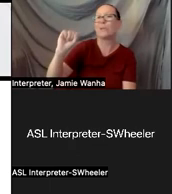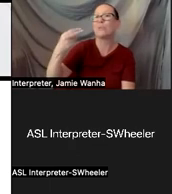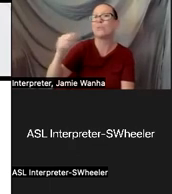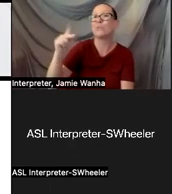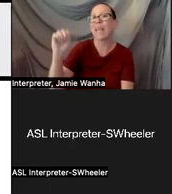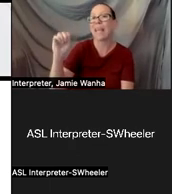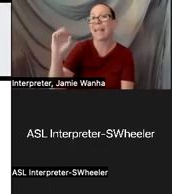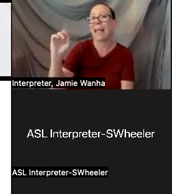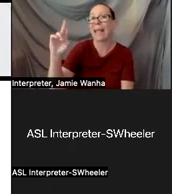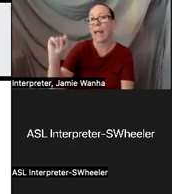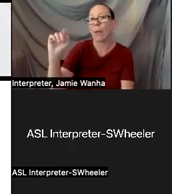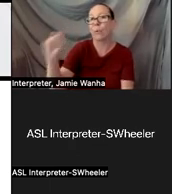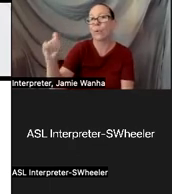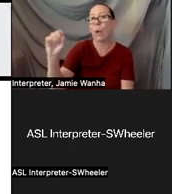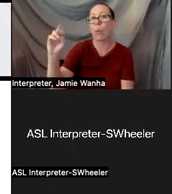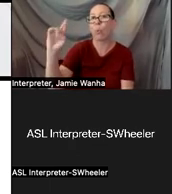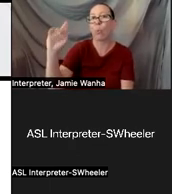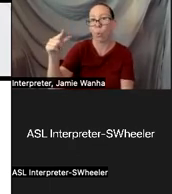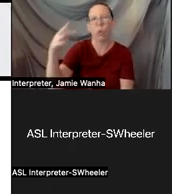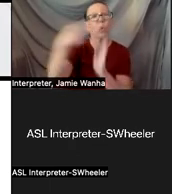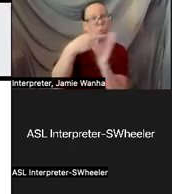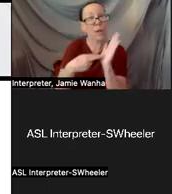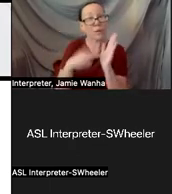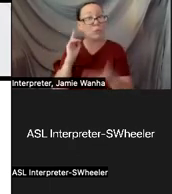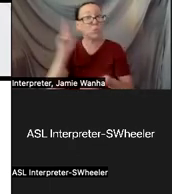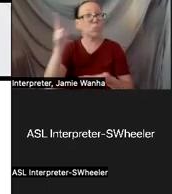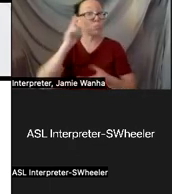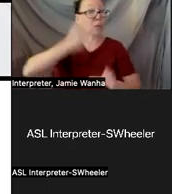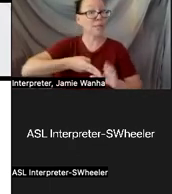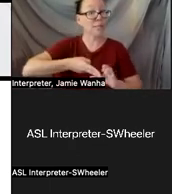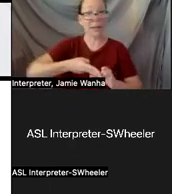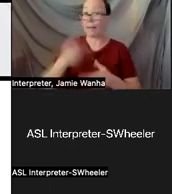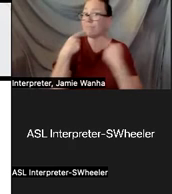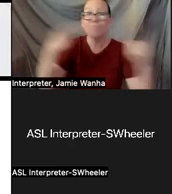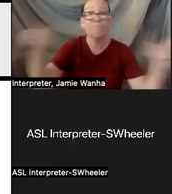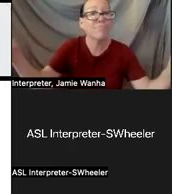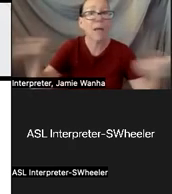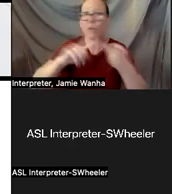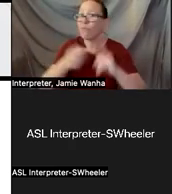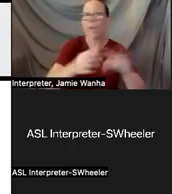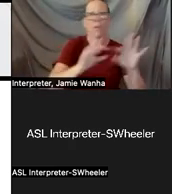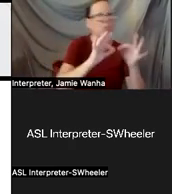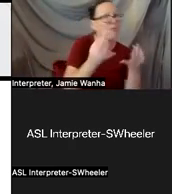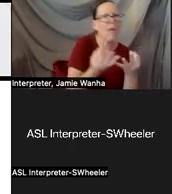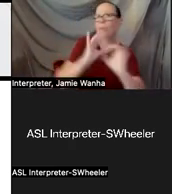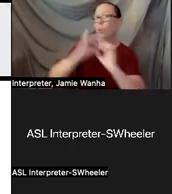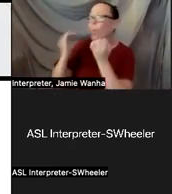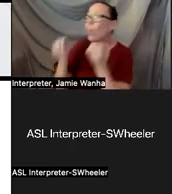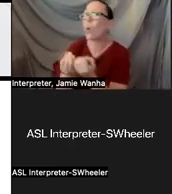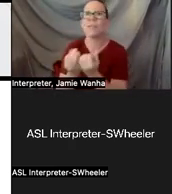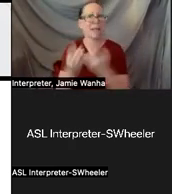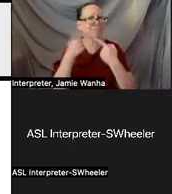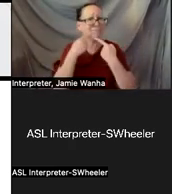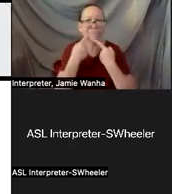shakeout.org/California to register to participate. Tell everybody you know to do that. tell everybody in your organization, yes, we're really going to do